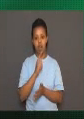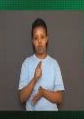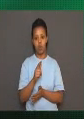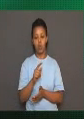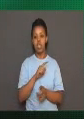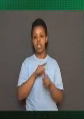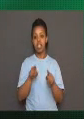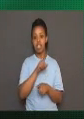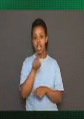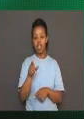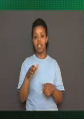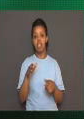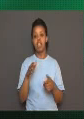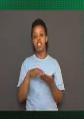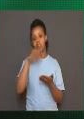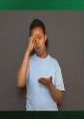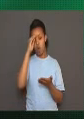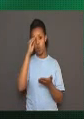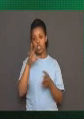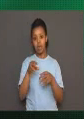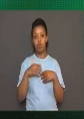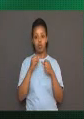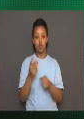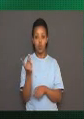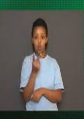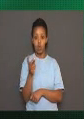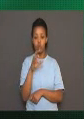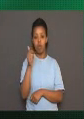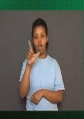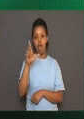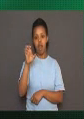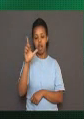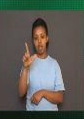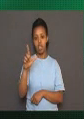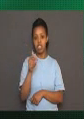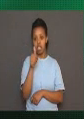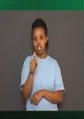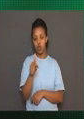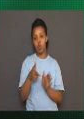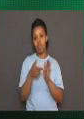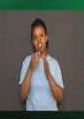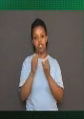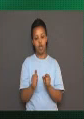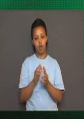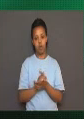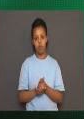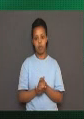might be interested to learn that both alleles still express themselves.